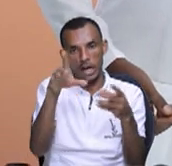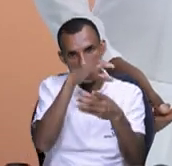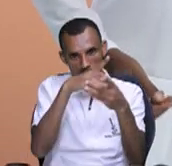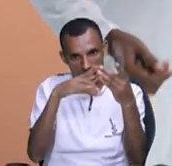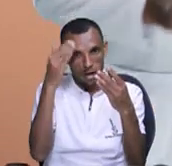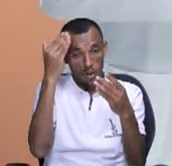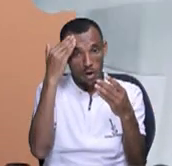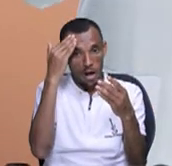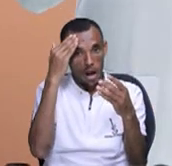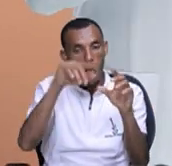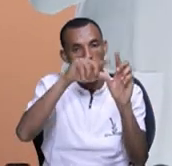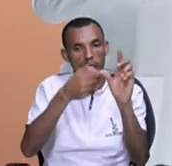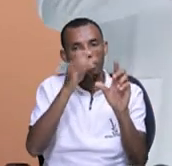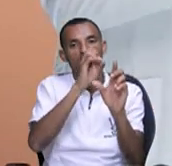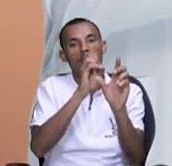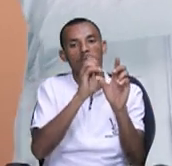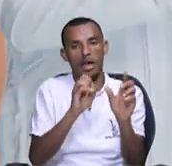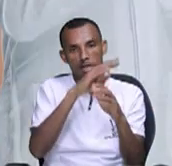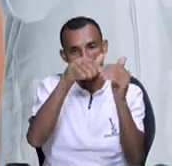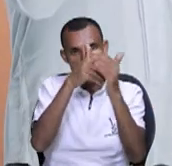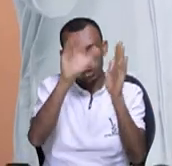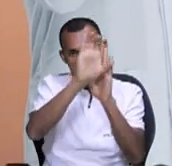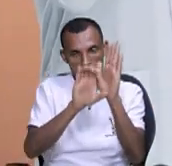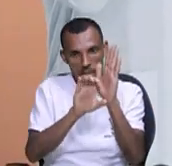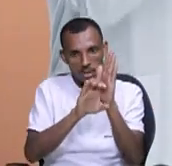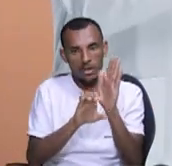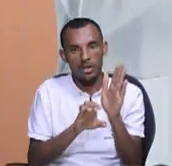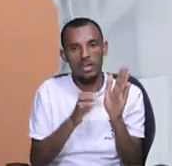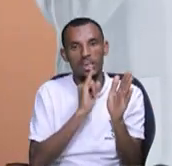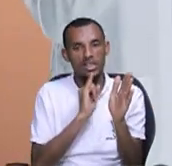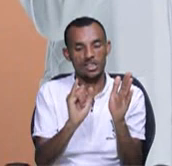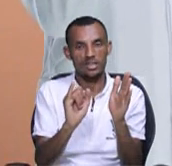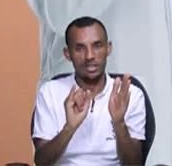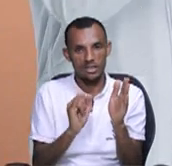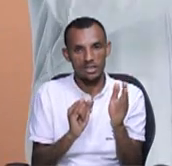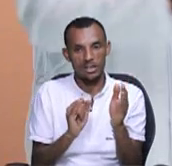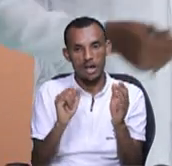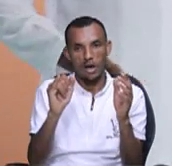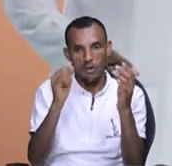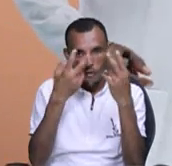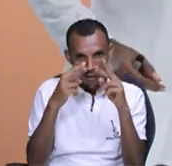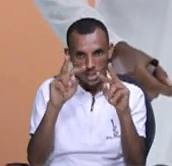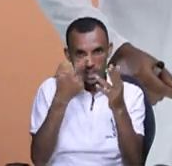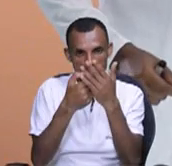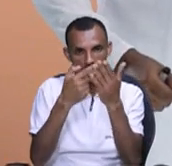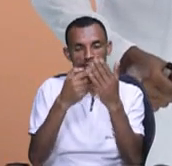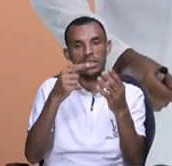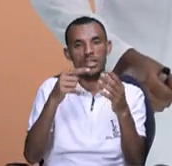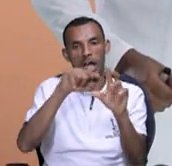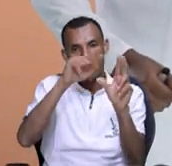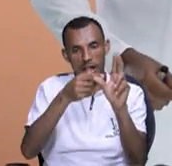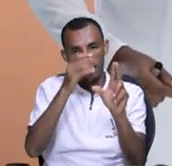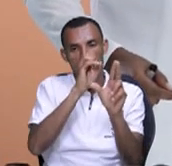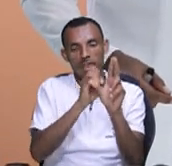angle theta. The whole chapter is considered with this angle theta. Therefore,